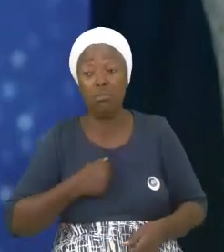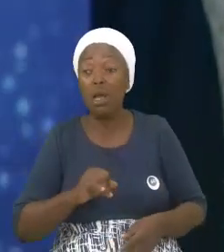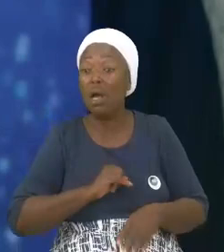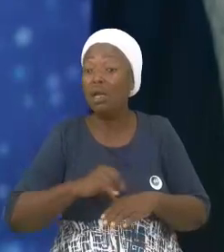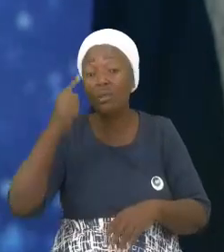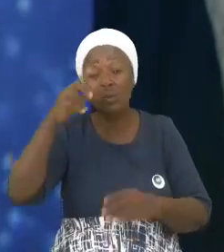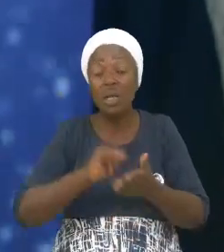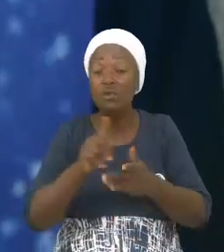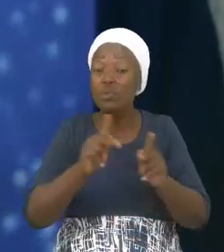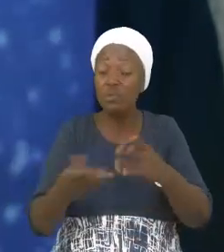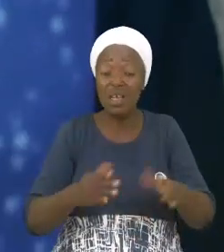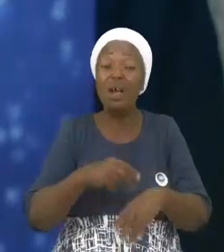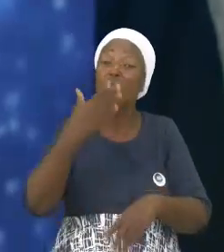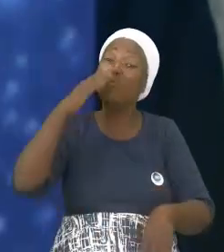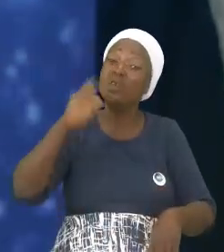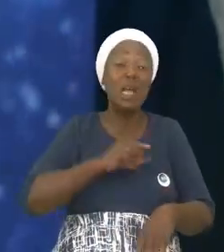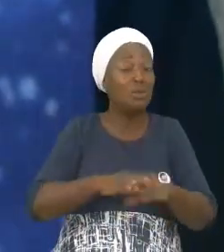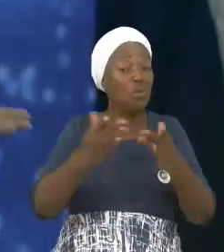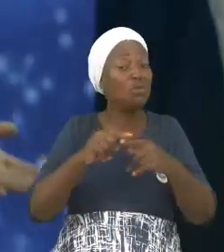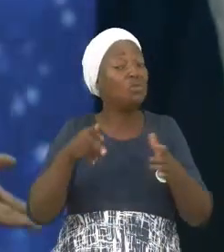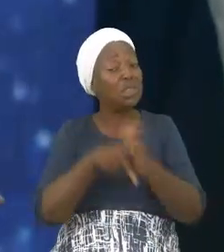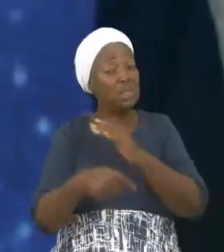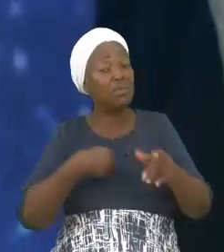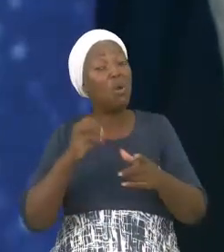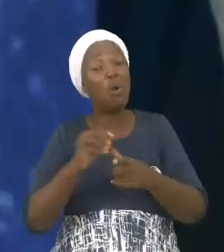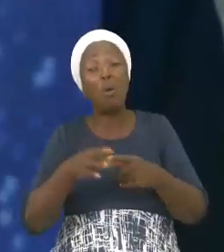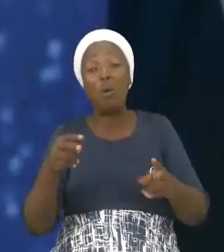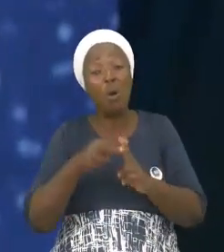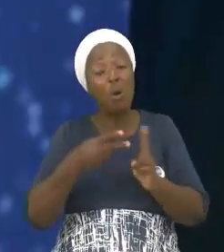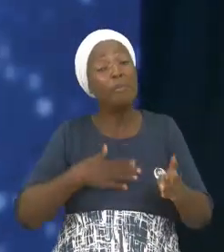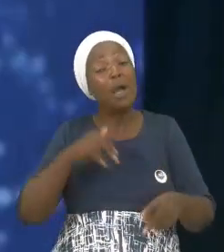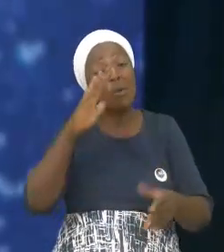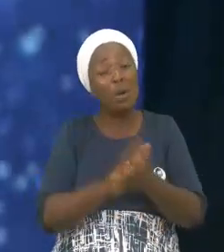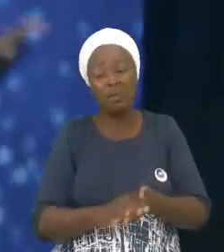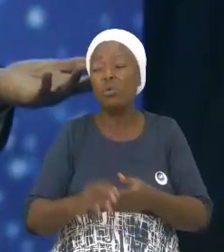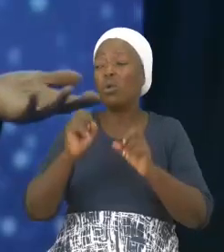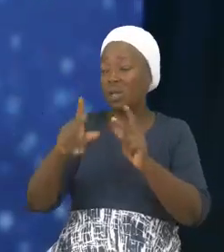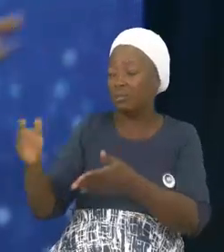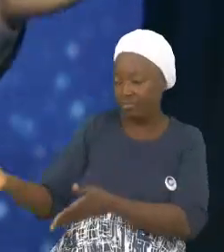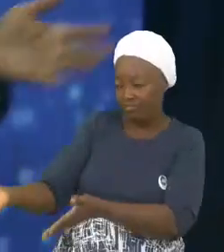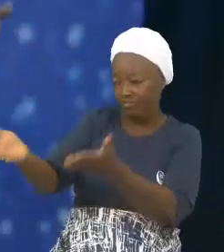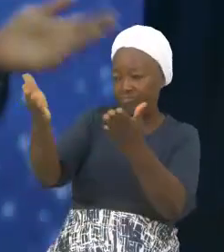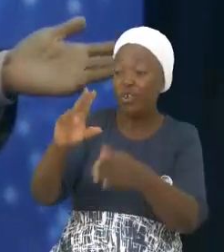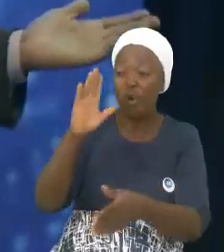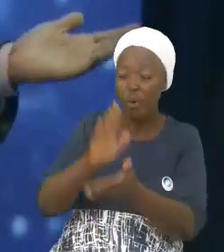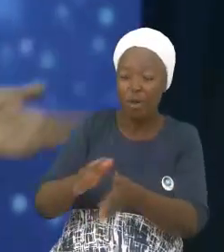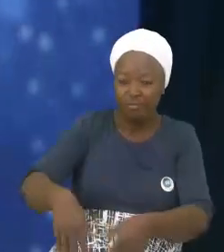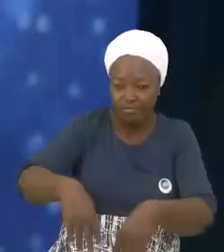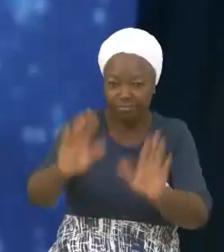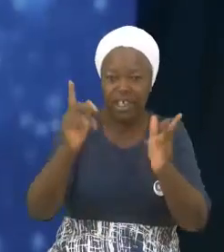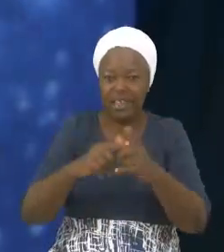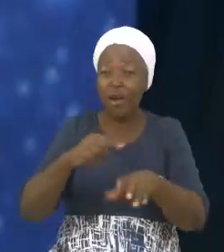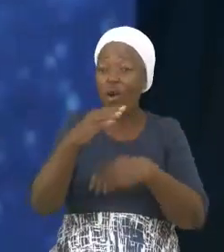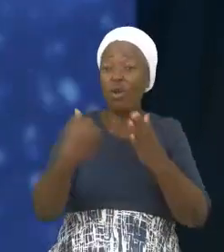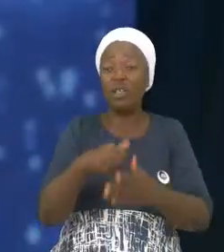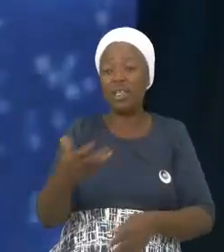I didn't want you to kill me for my wife, or I get your wife back and get every other thing you didn't even ask.